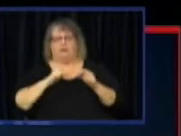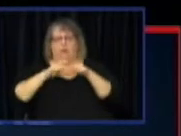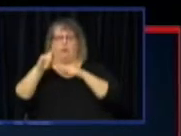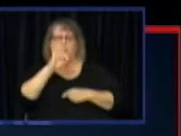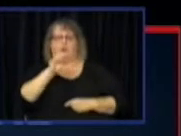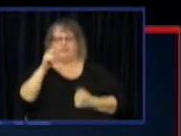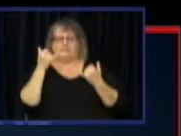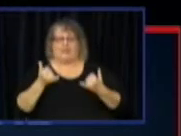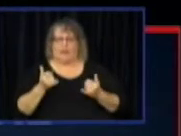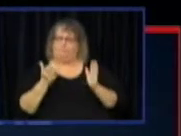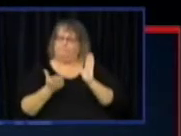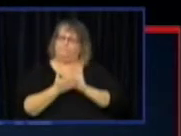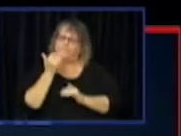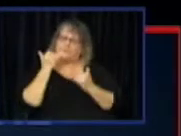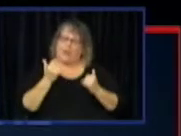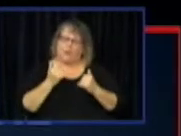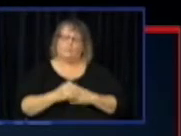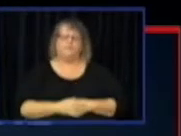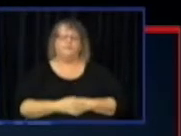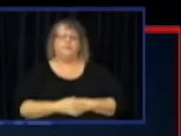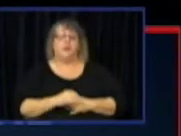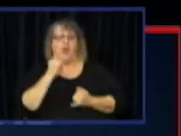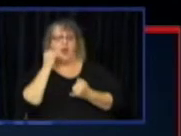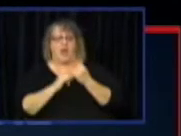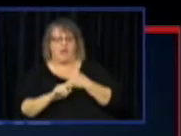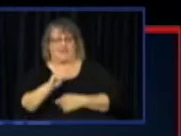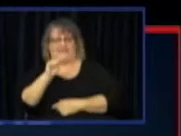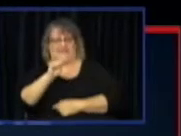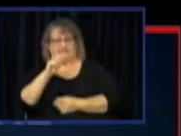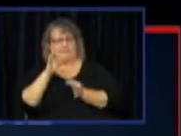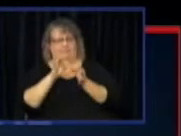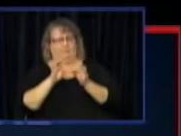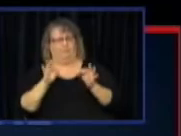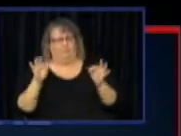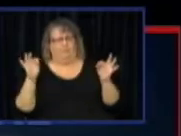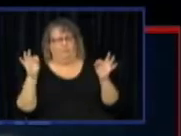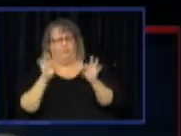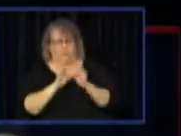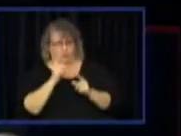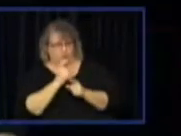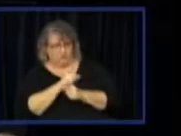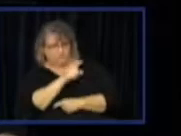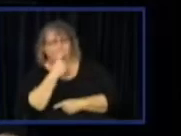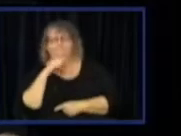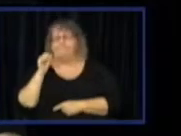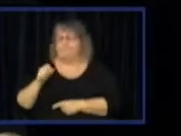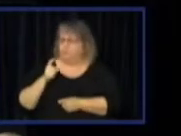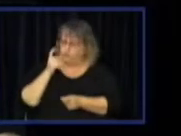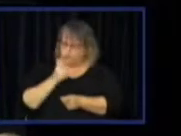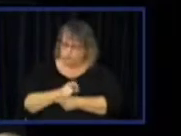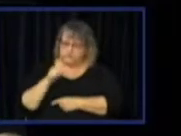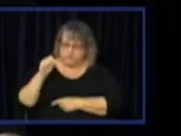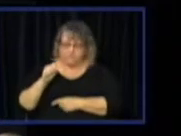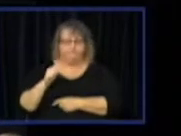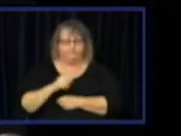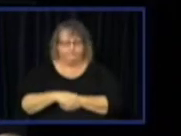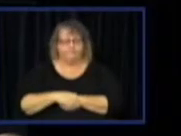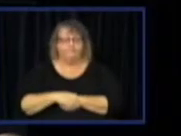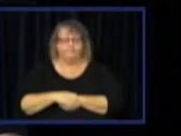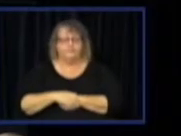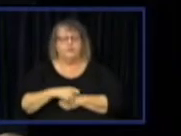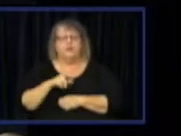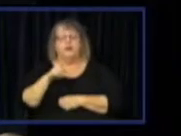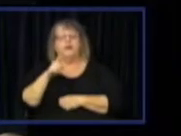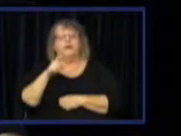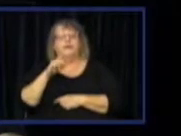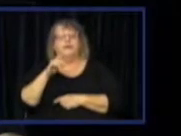911. And that's ACT FAST. And that last one is one of the most important things, right? That's absolutely true. And